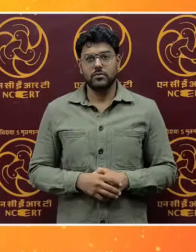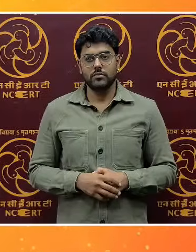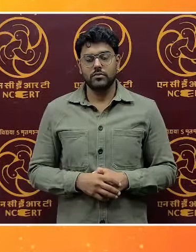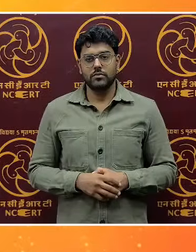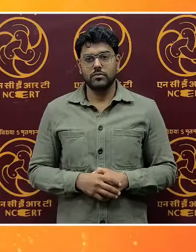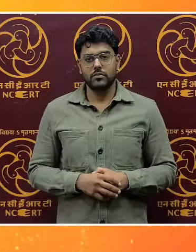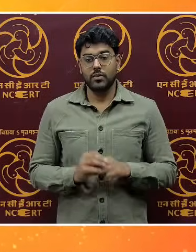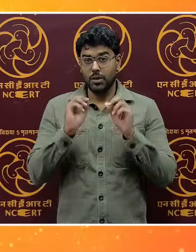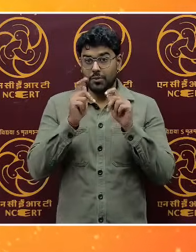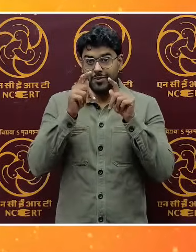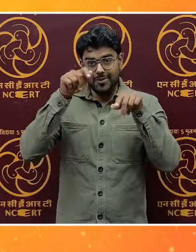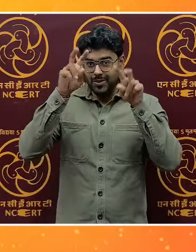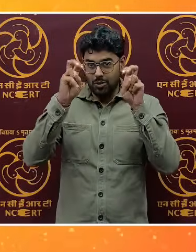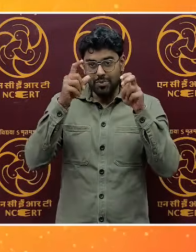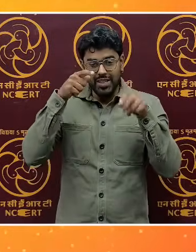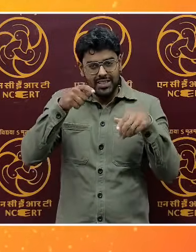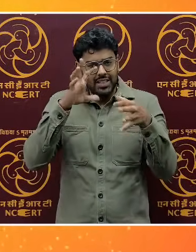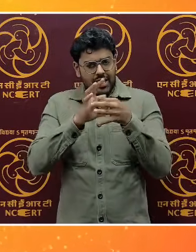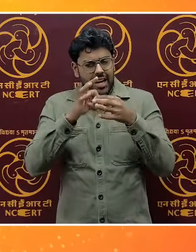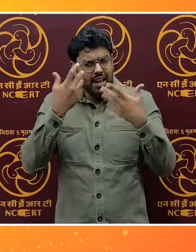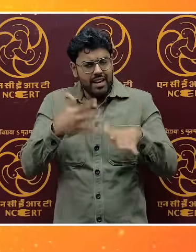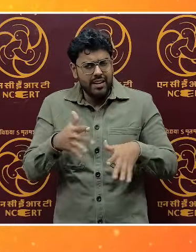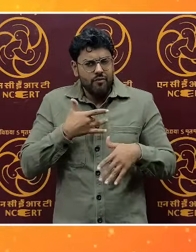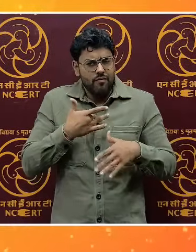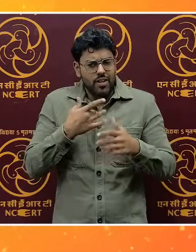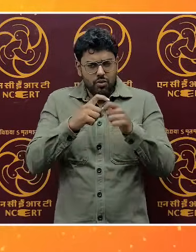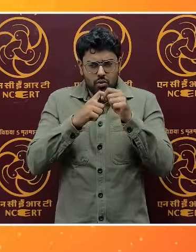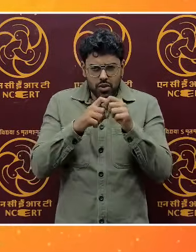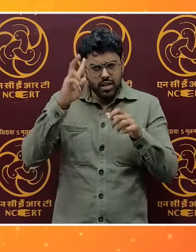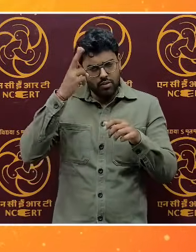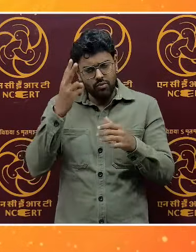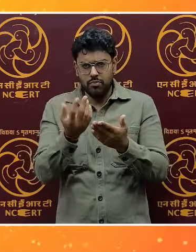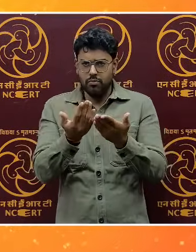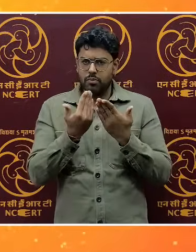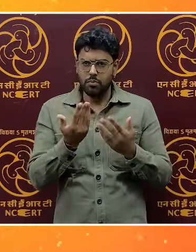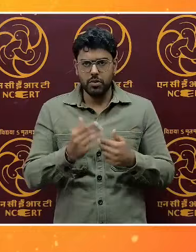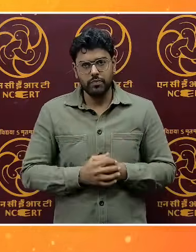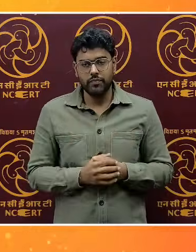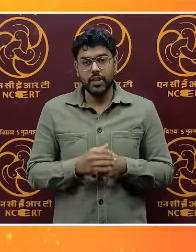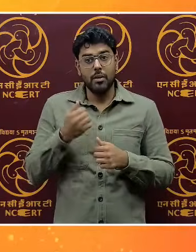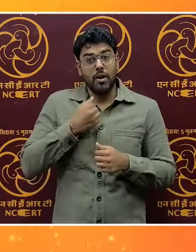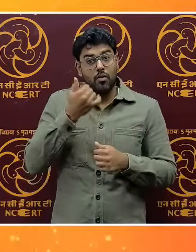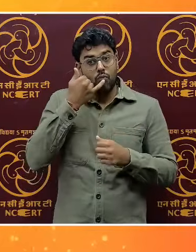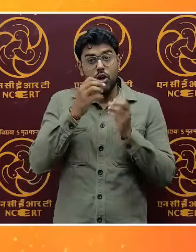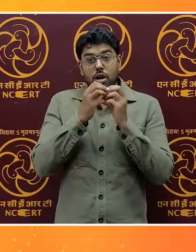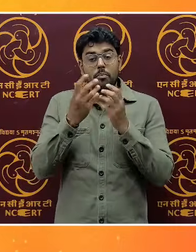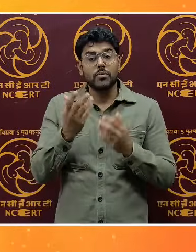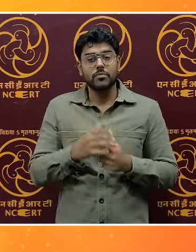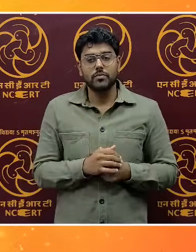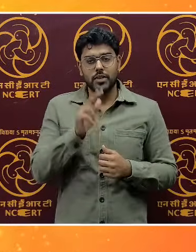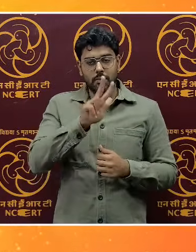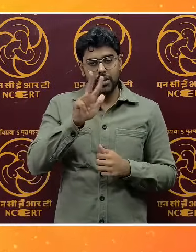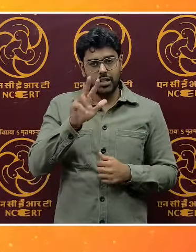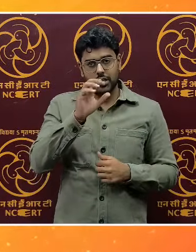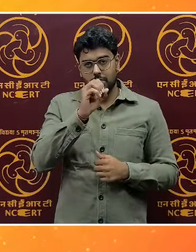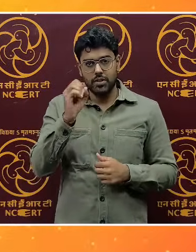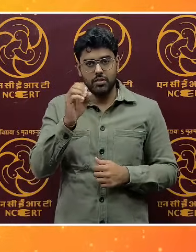So, for this topic, if you have any queries, please feel free to get in touch with us. Our phone number is